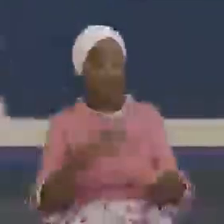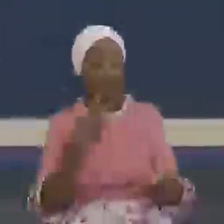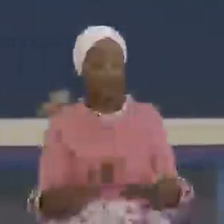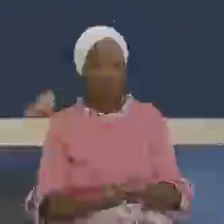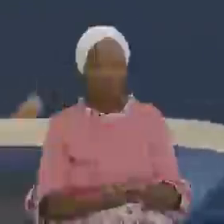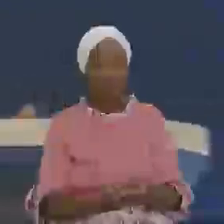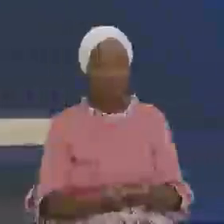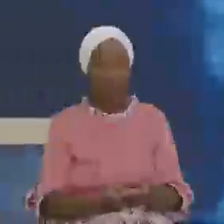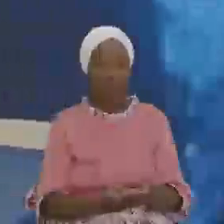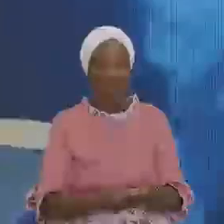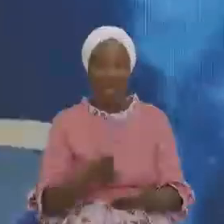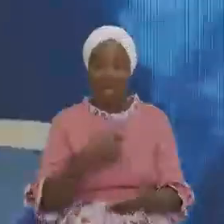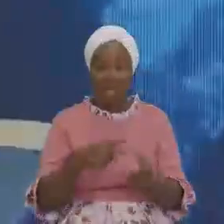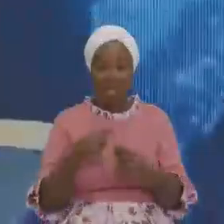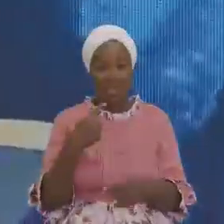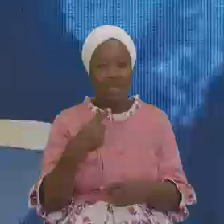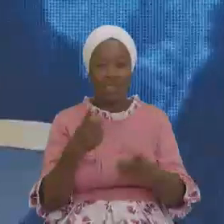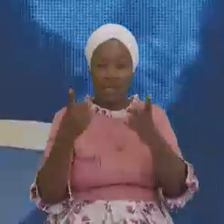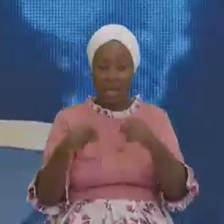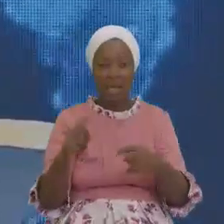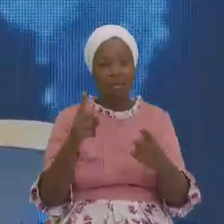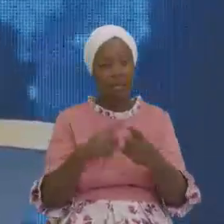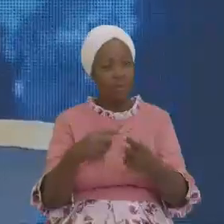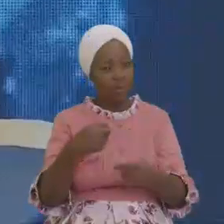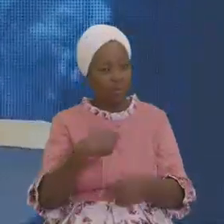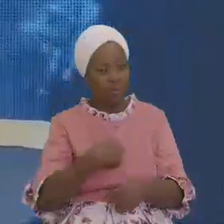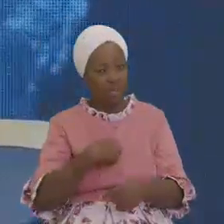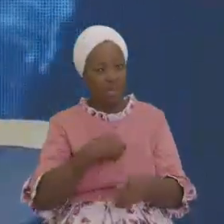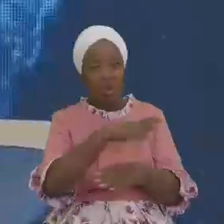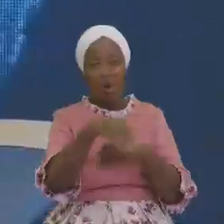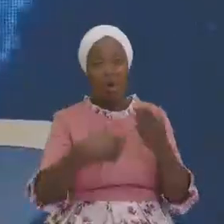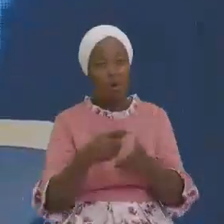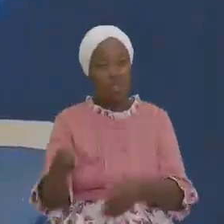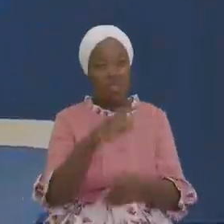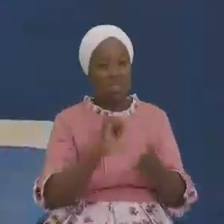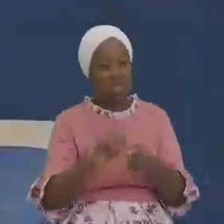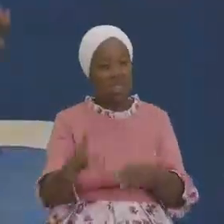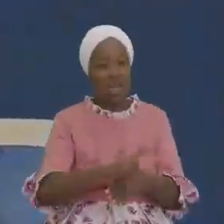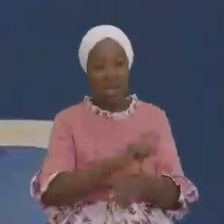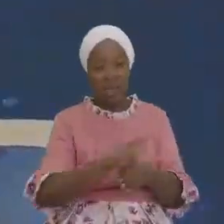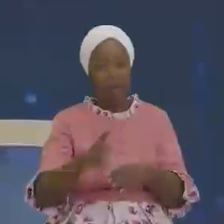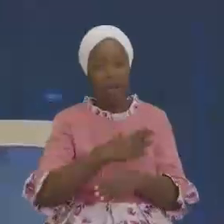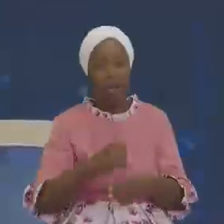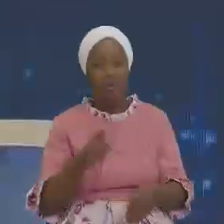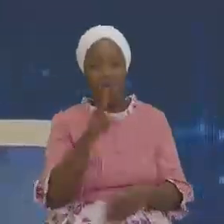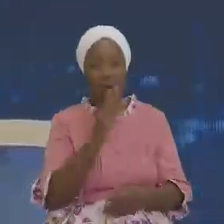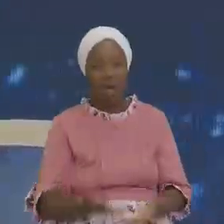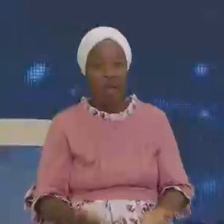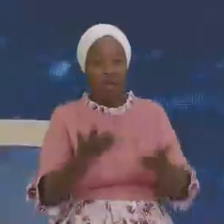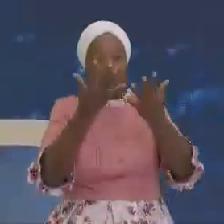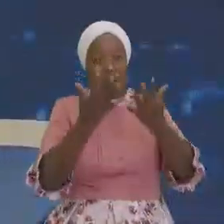And he says, come unto me, all ye that labor and you are heavy